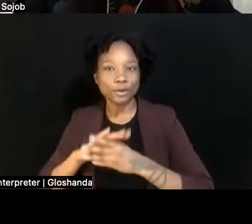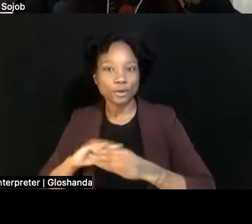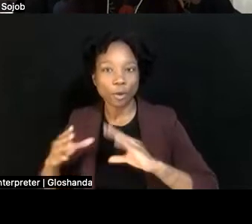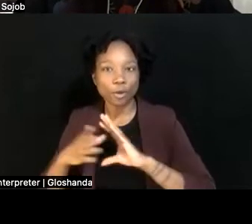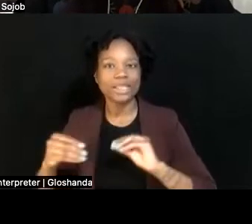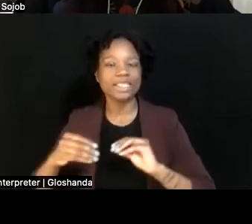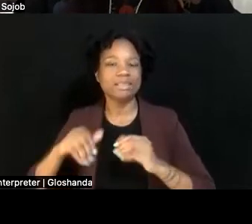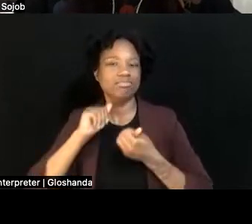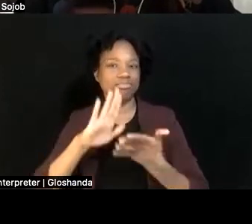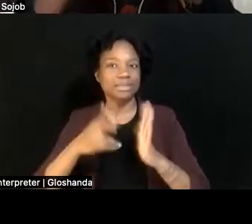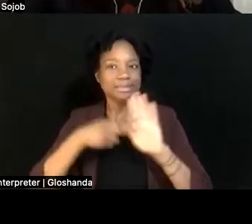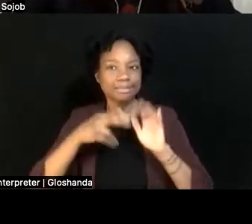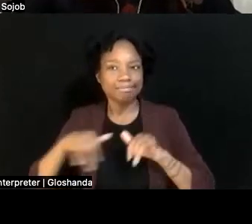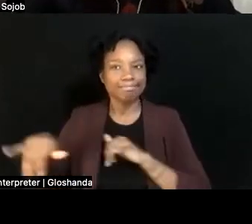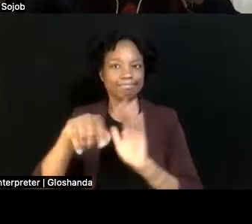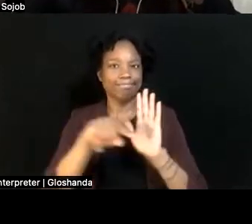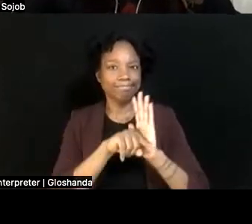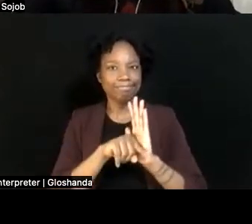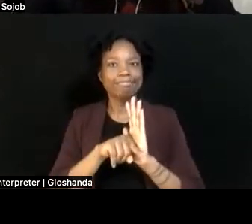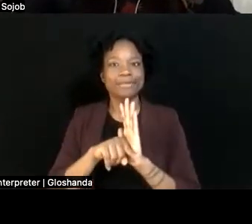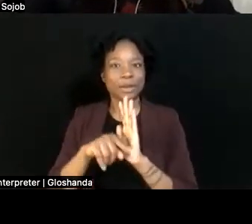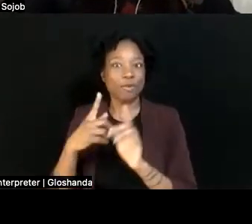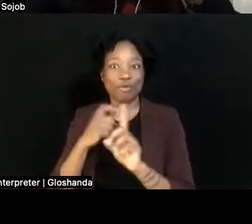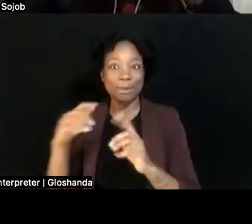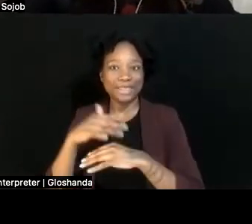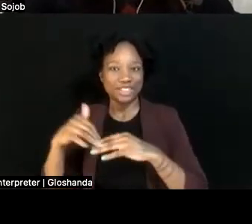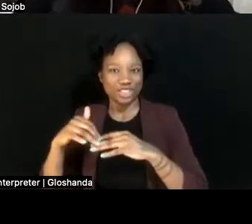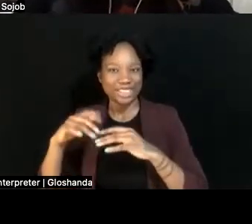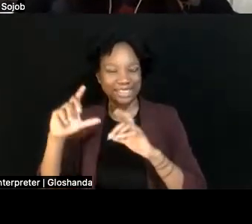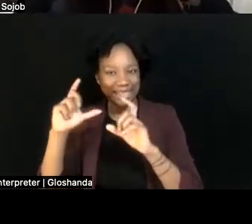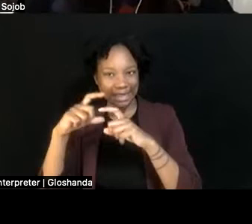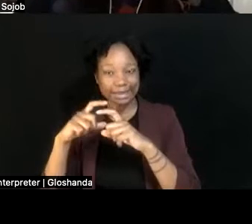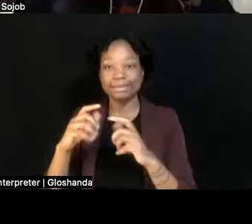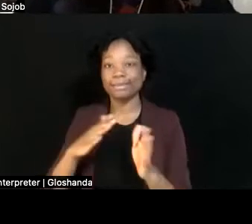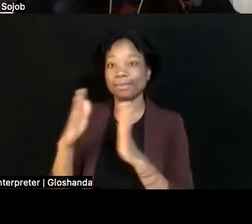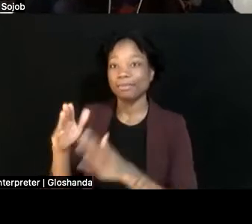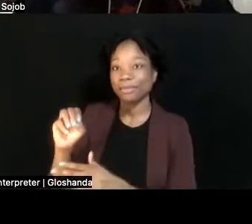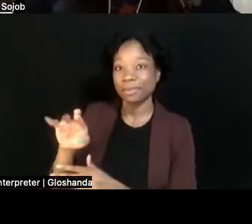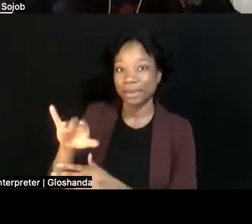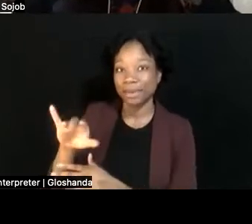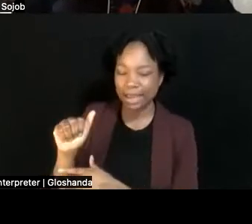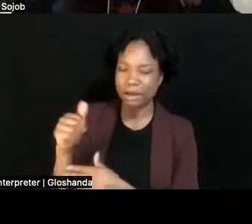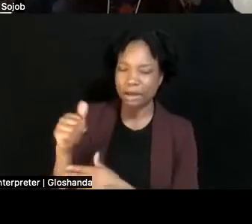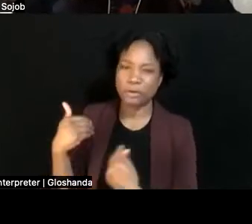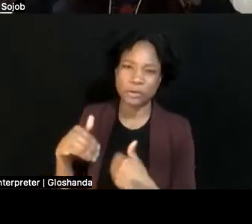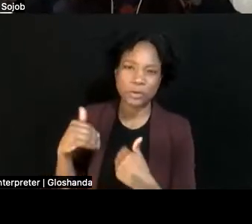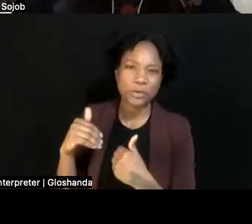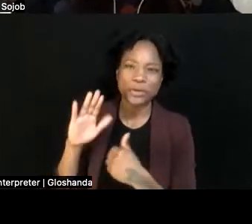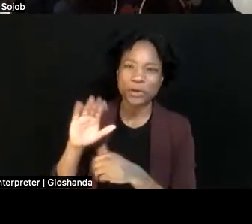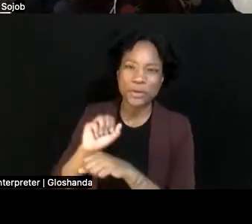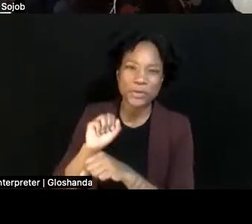I appreciated how you said you grabbed a camera because you needed it to fight and resist and call out injustices, while